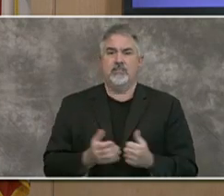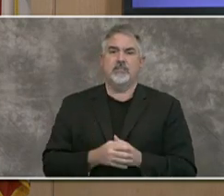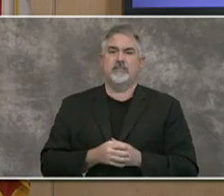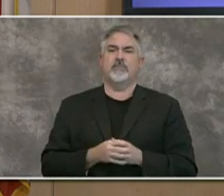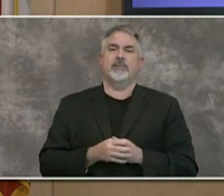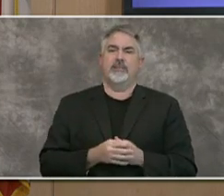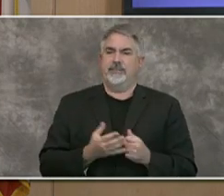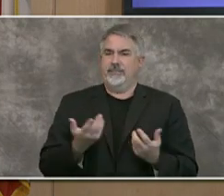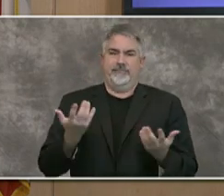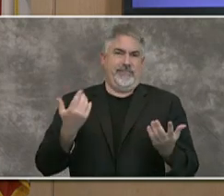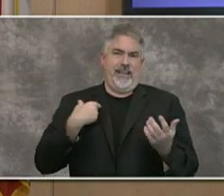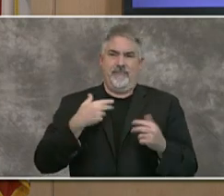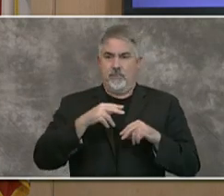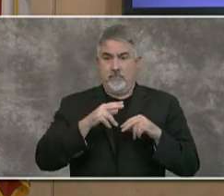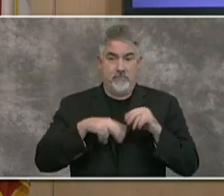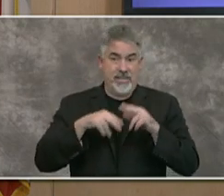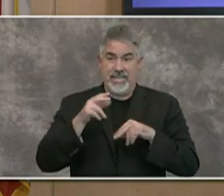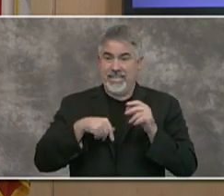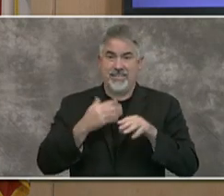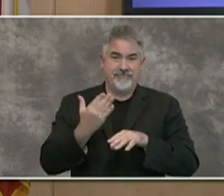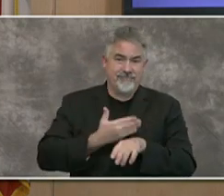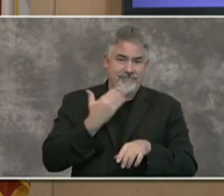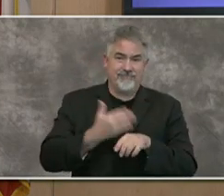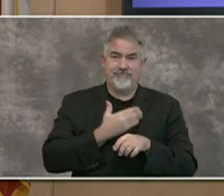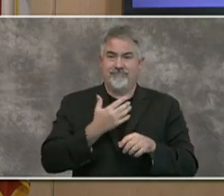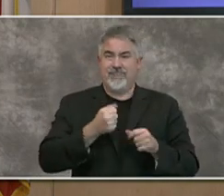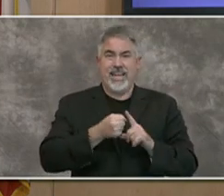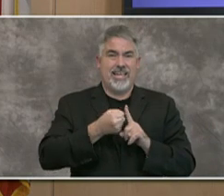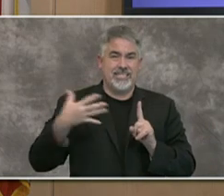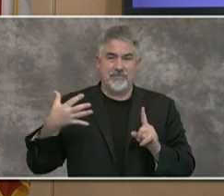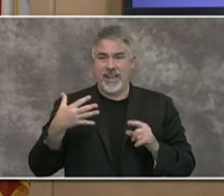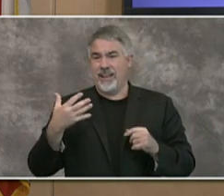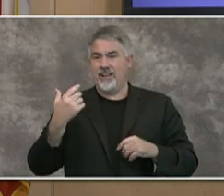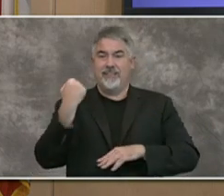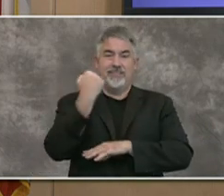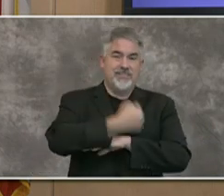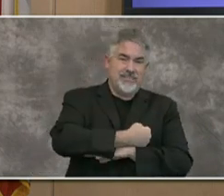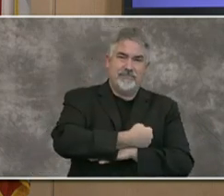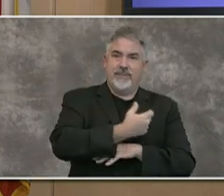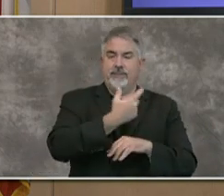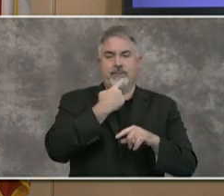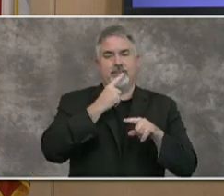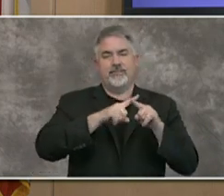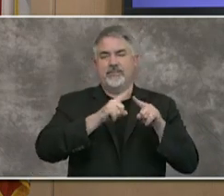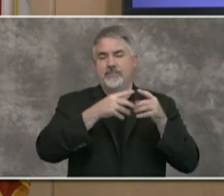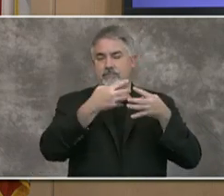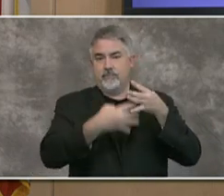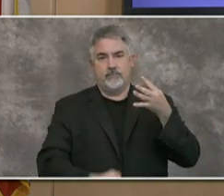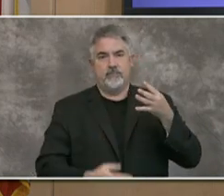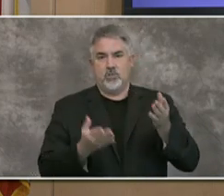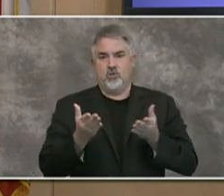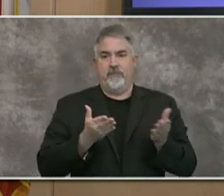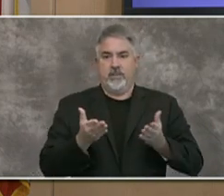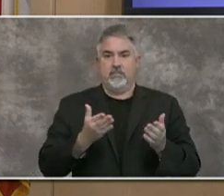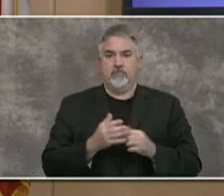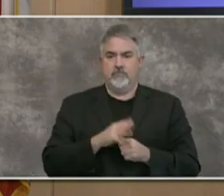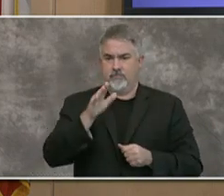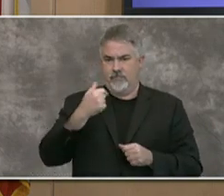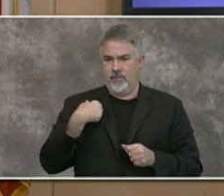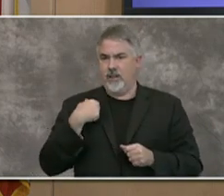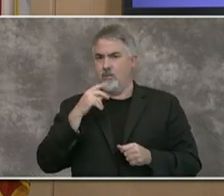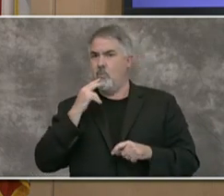renovate a building, expand a building, and can demonstrate an ongoing services that we would make a one-time capital